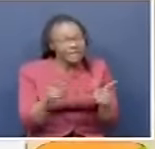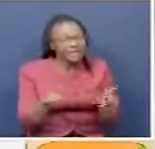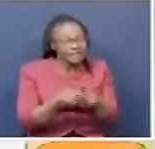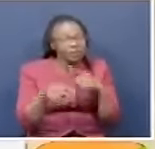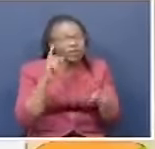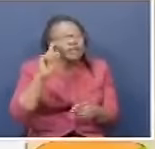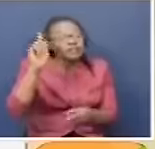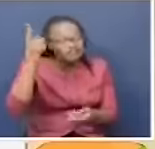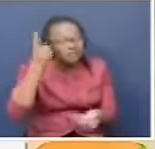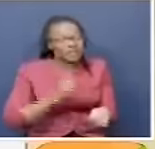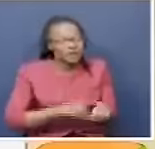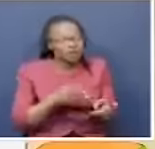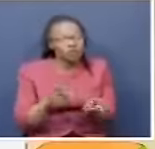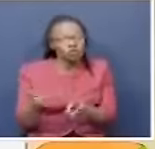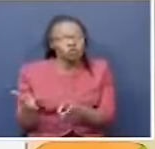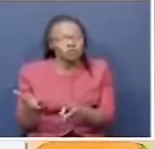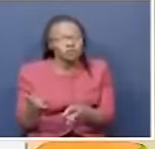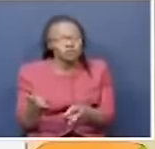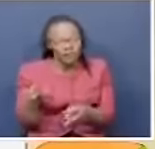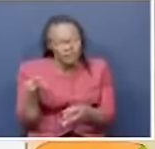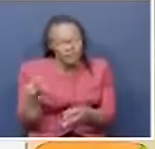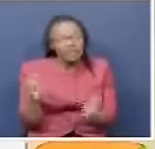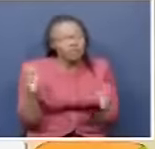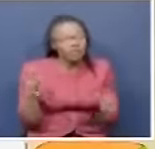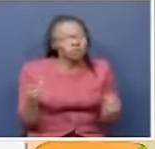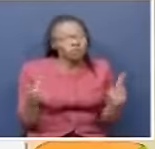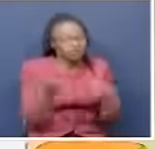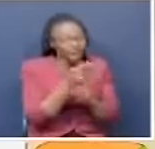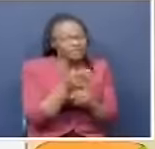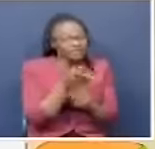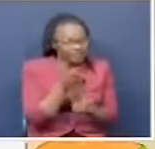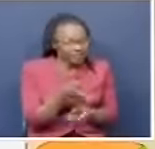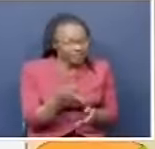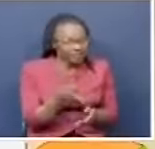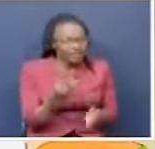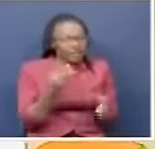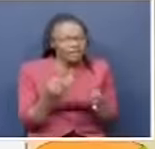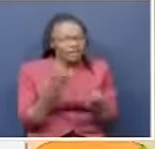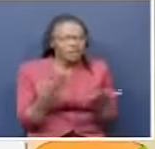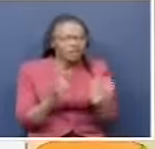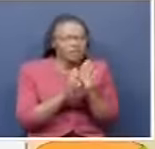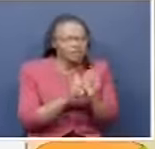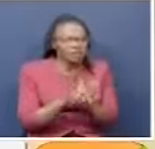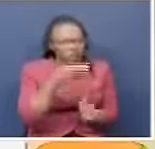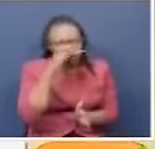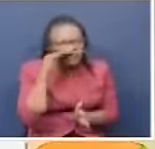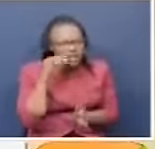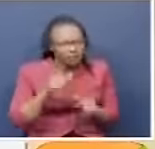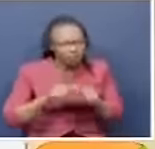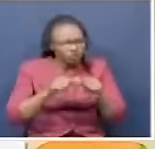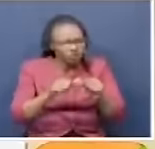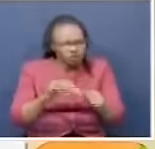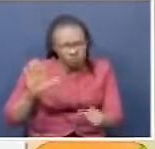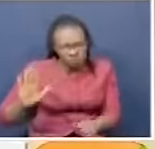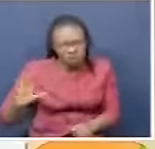round option, if they can achieve a combination. If, for example, Musalia forges ahead with his own sort of